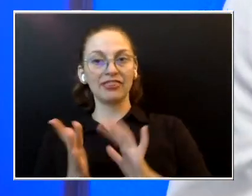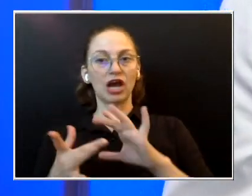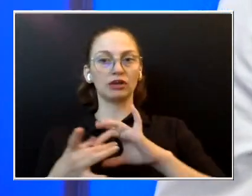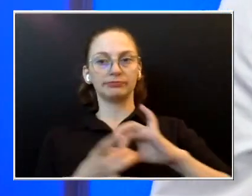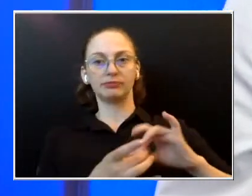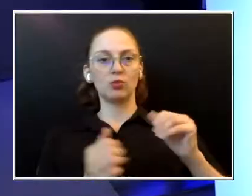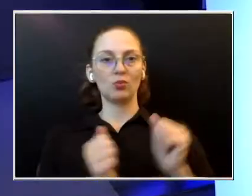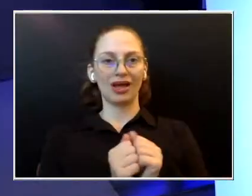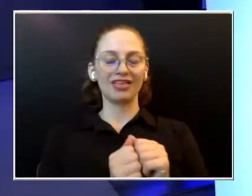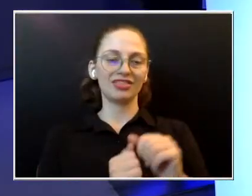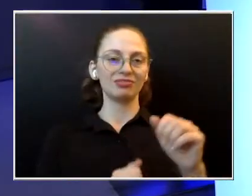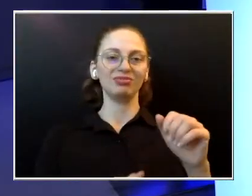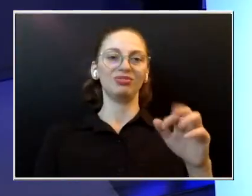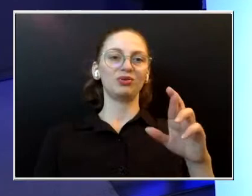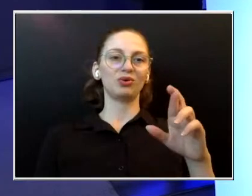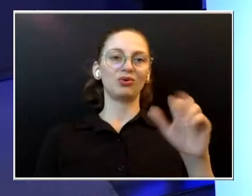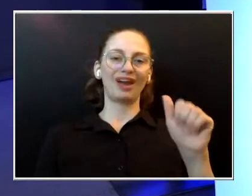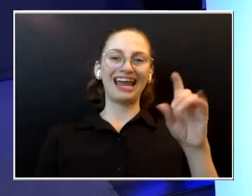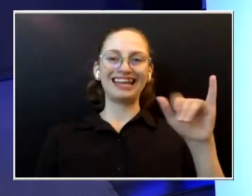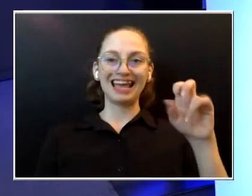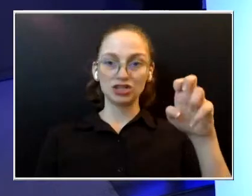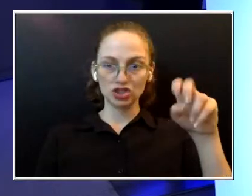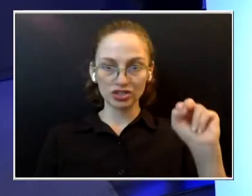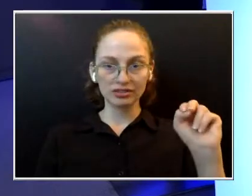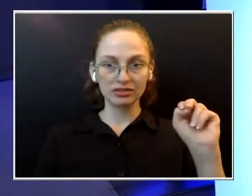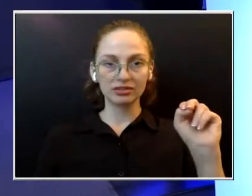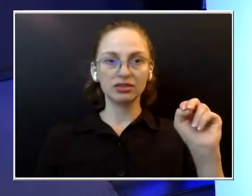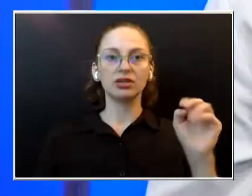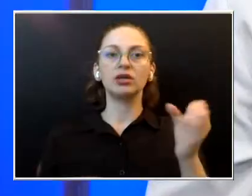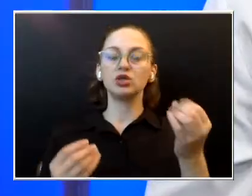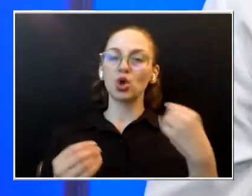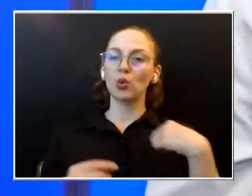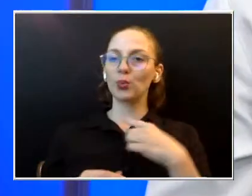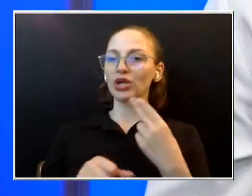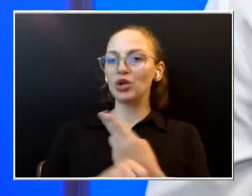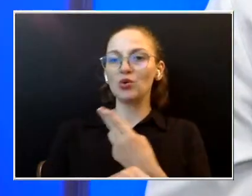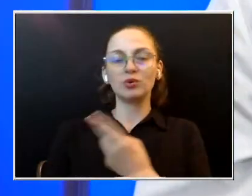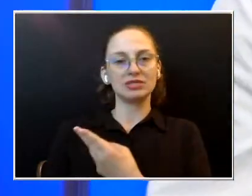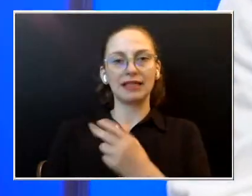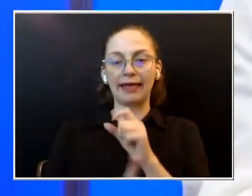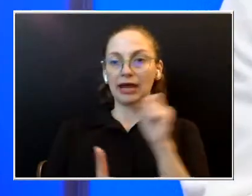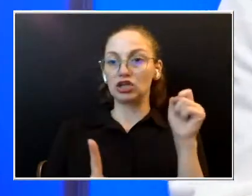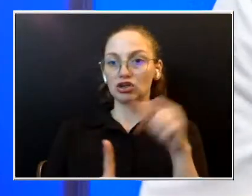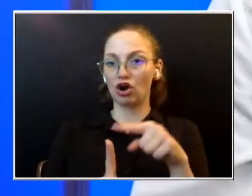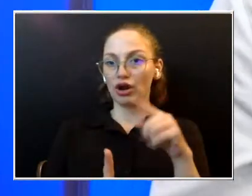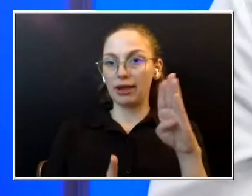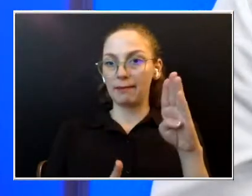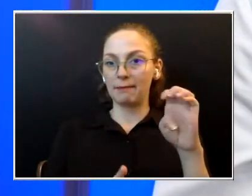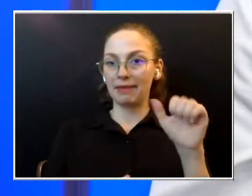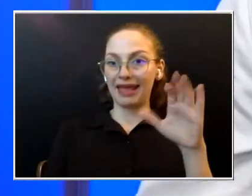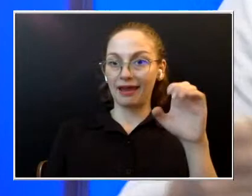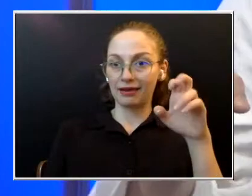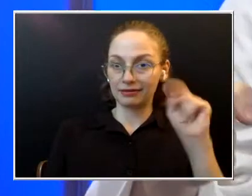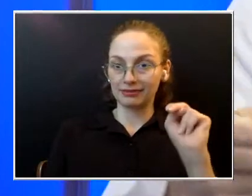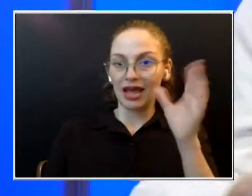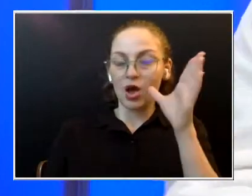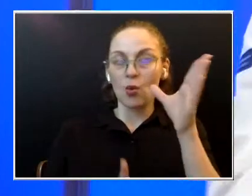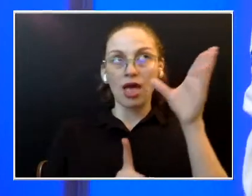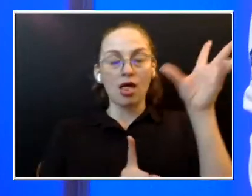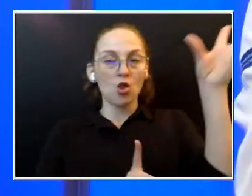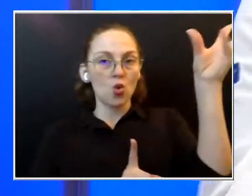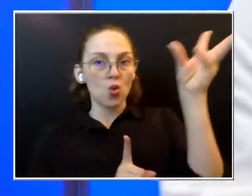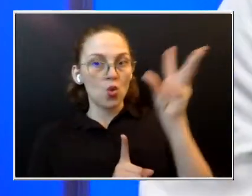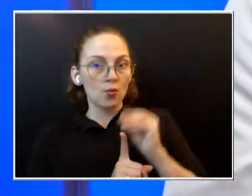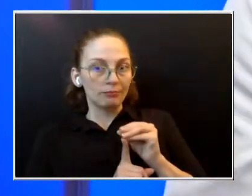put together with radioisotopes. So we take some targeting homing beacon that will take the radiation to where we want it in the body, and it's conjugated to a radioisotope, so it